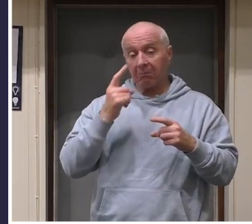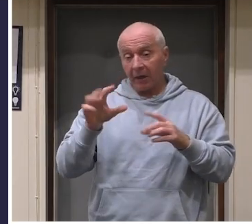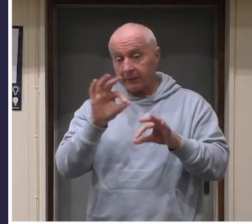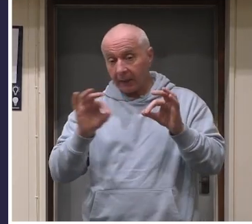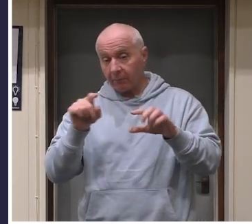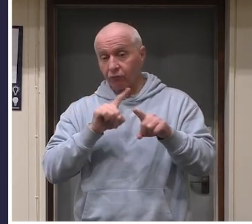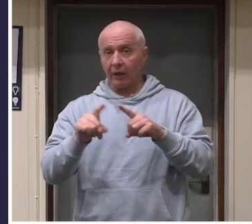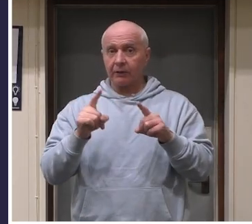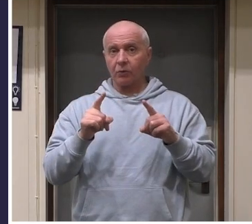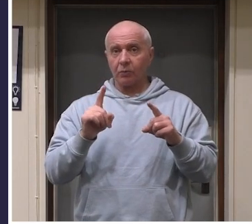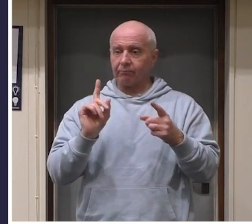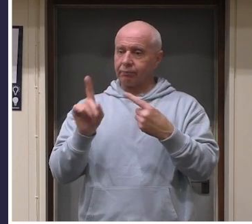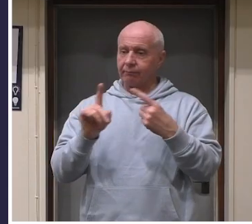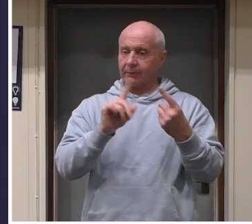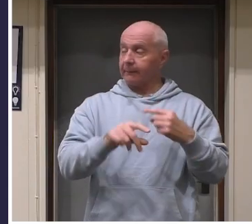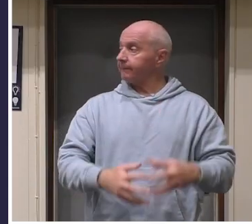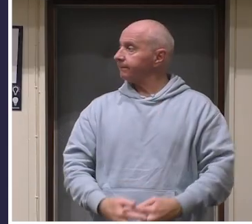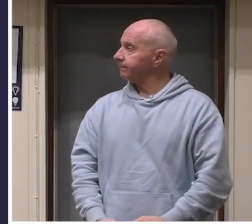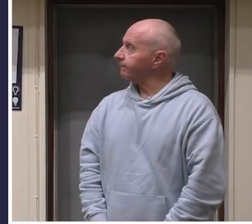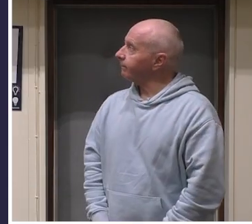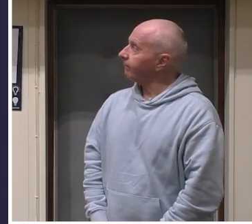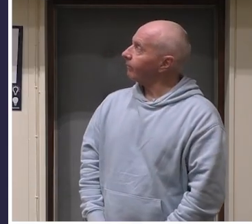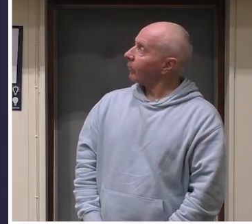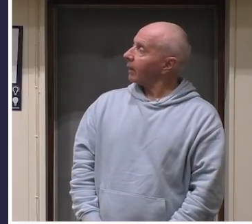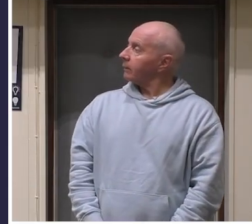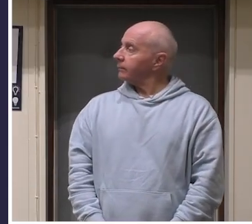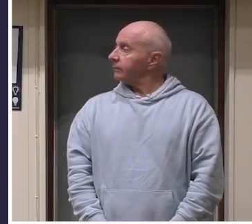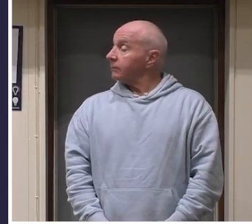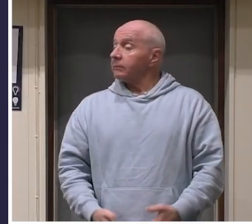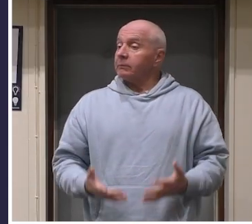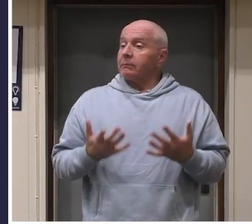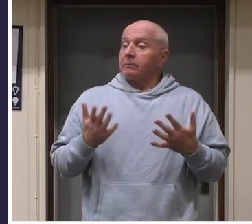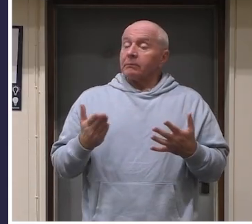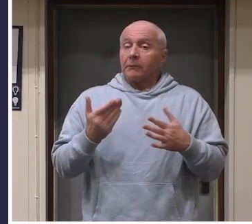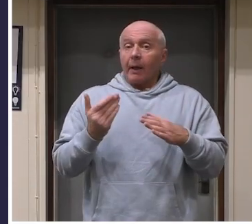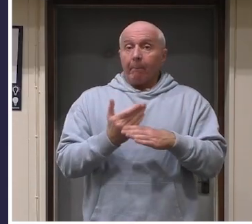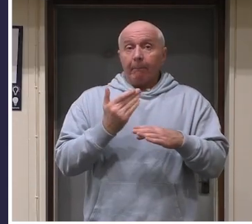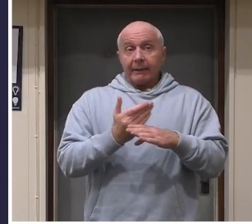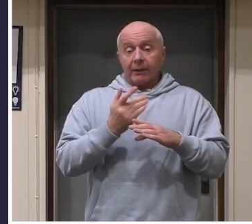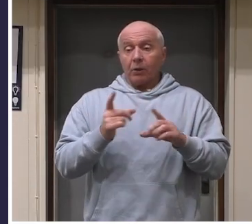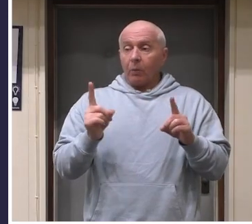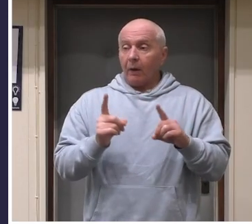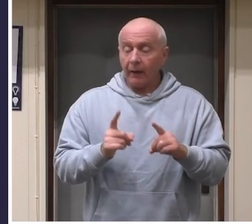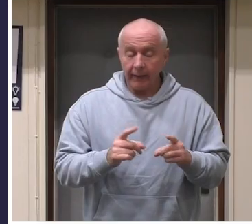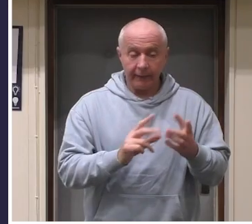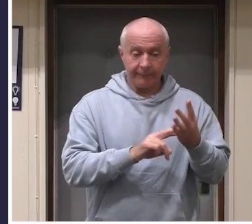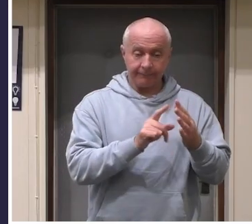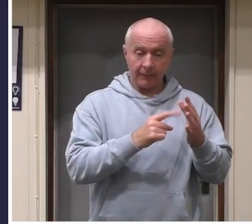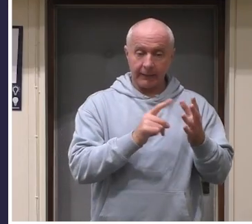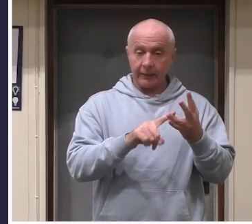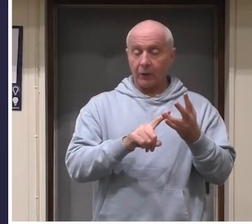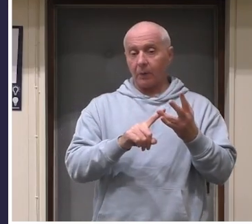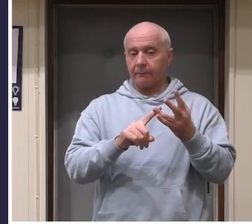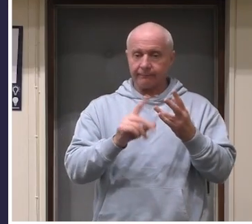questions. Second, from a more practical point of view, it turns out that these nanoparticles trapped in